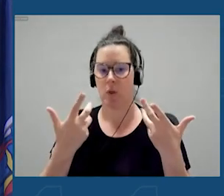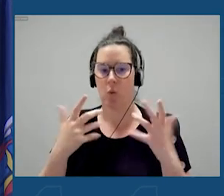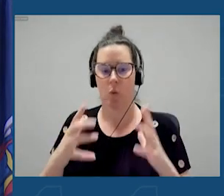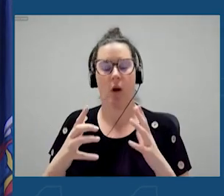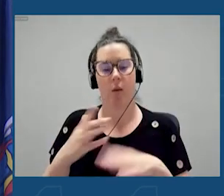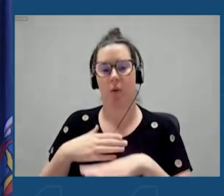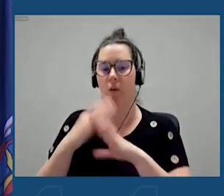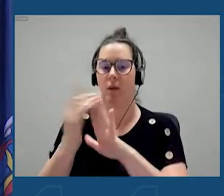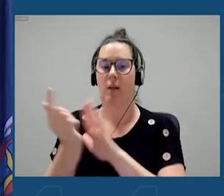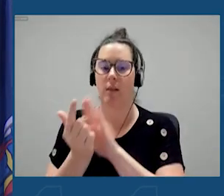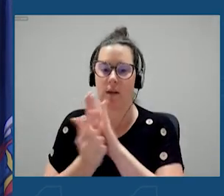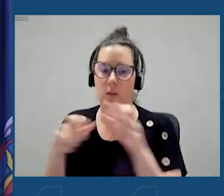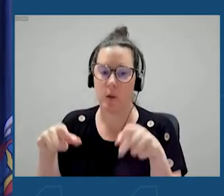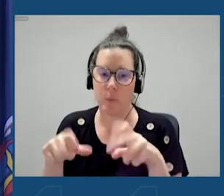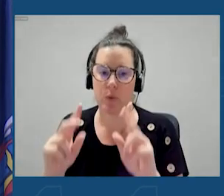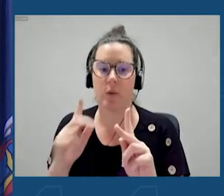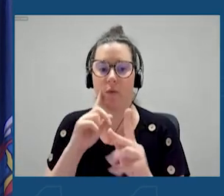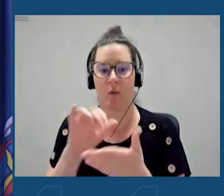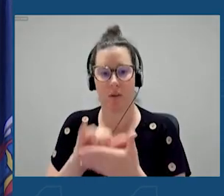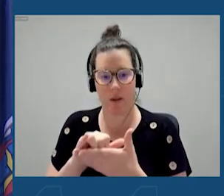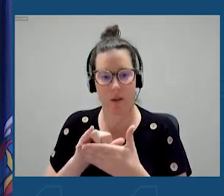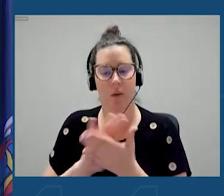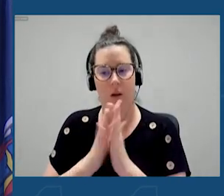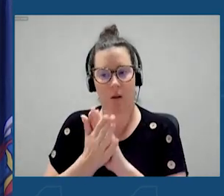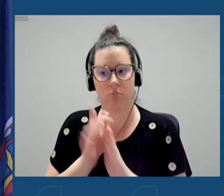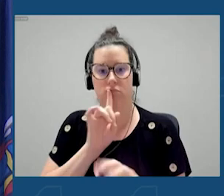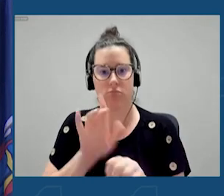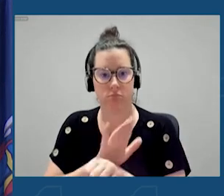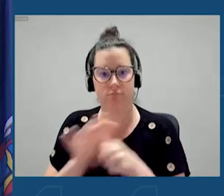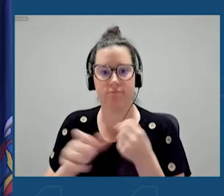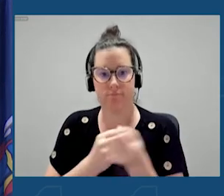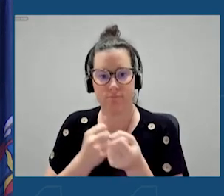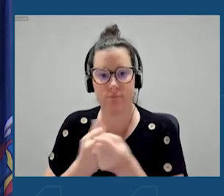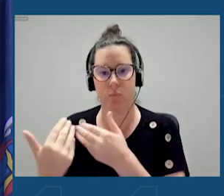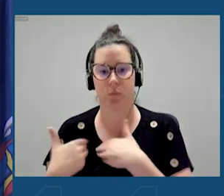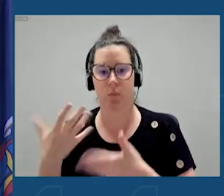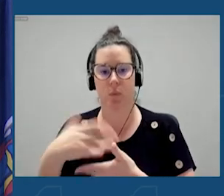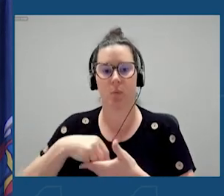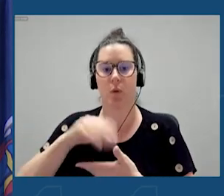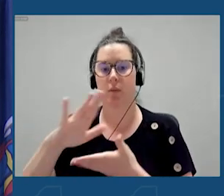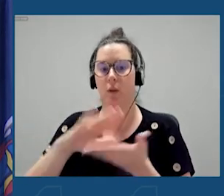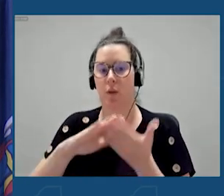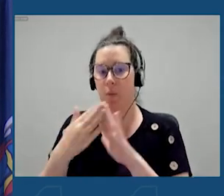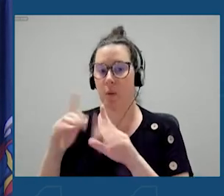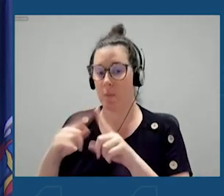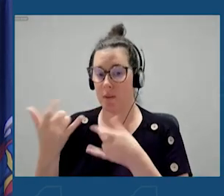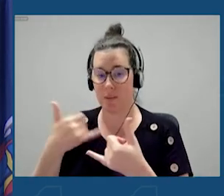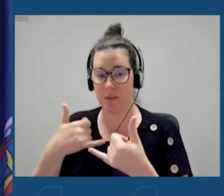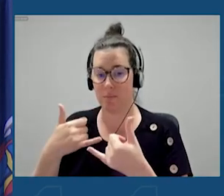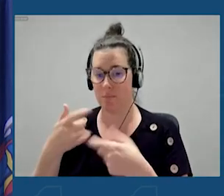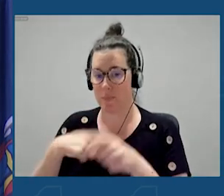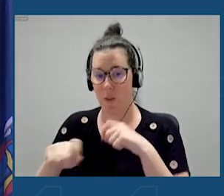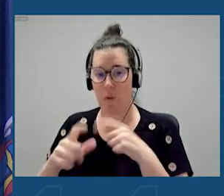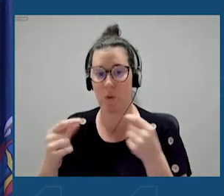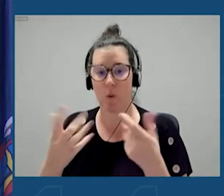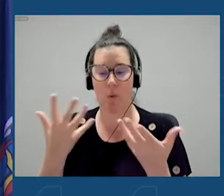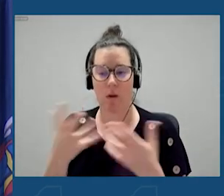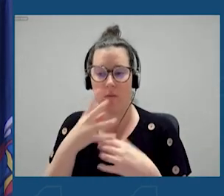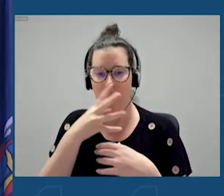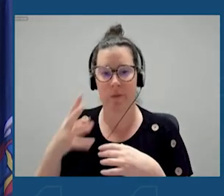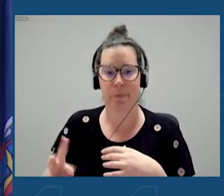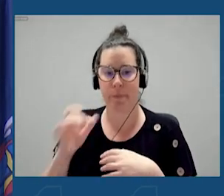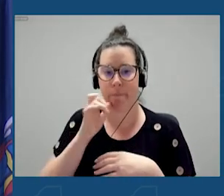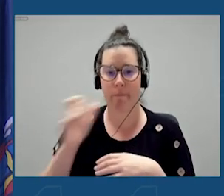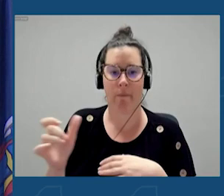from an opportunity to be a proactive and responsible part of their community, while instead choosing to turn a blind eye to unlicensed